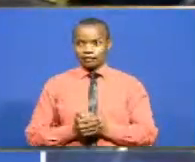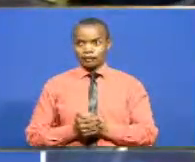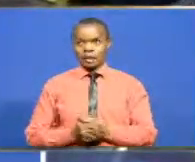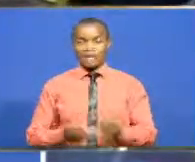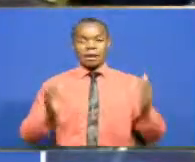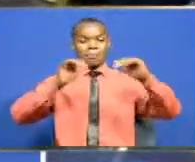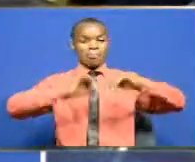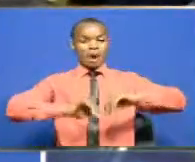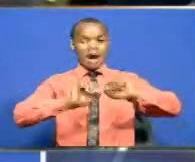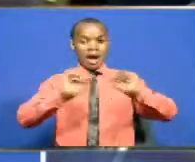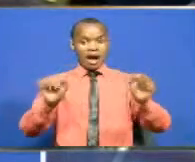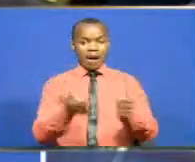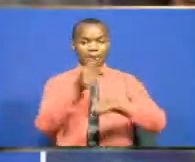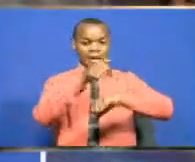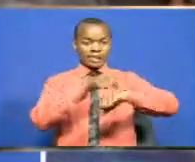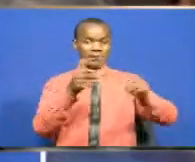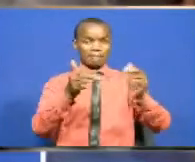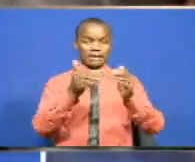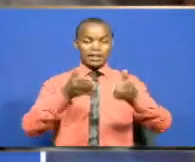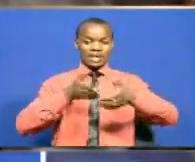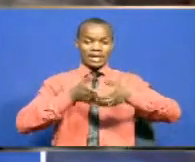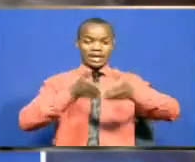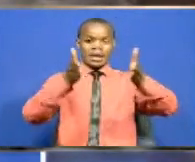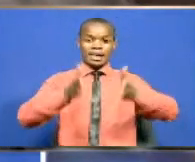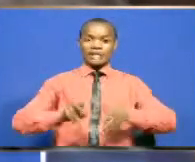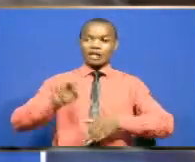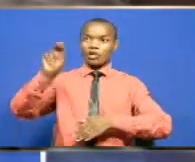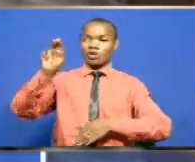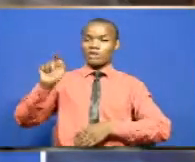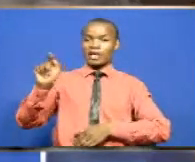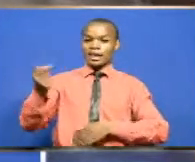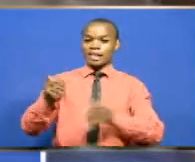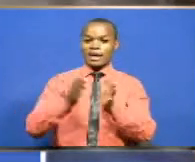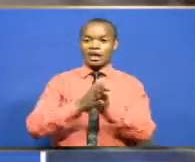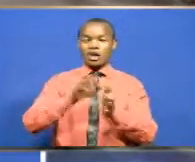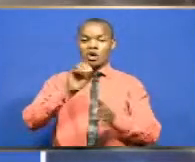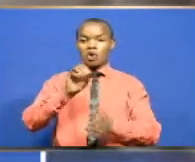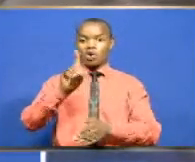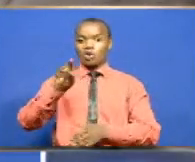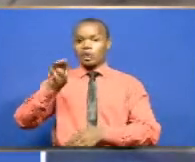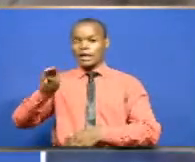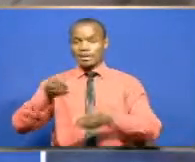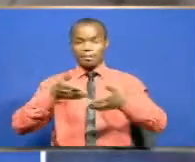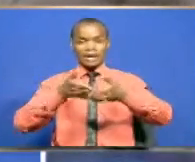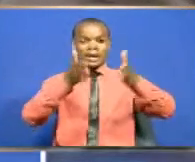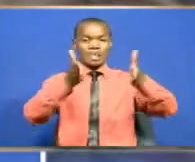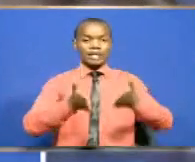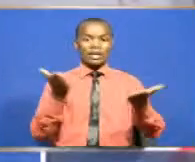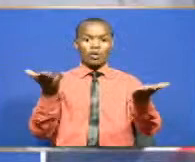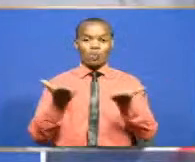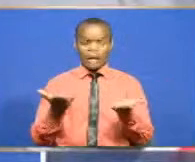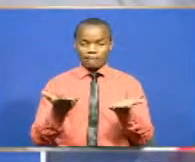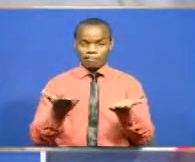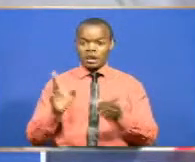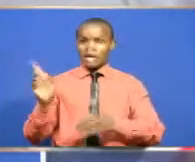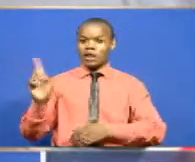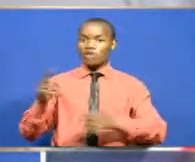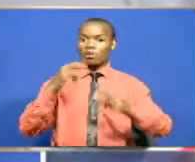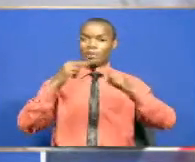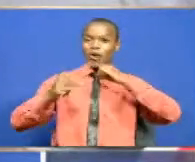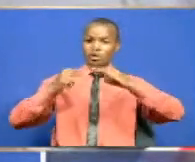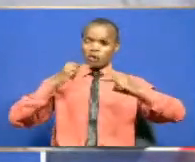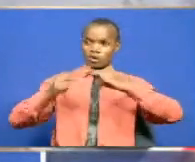a consultative meeting between leaders from Northern Kenya and former Prime Minister Raila Odinga at a Nairobi hotel. At no